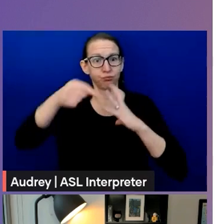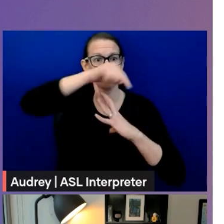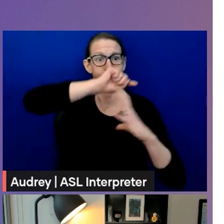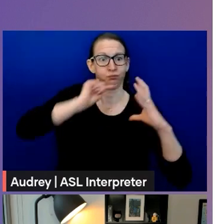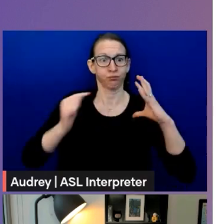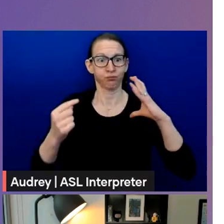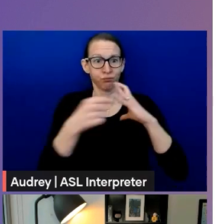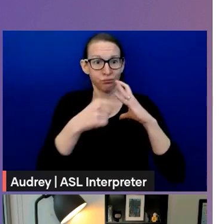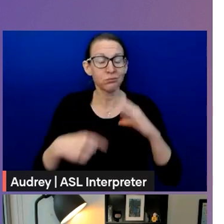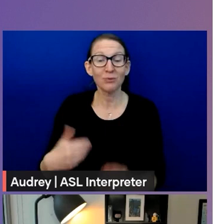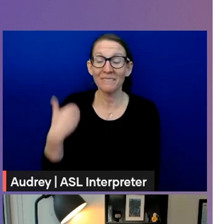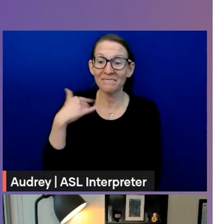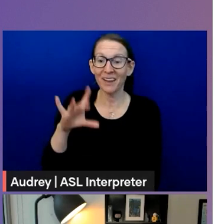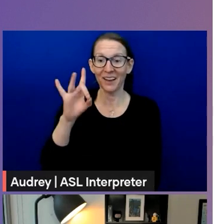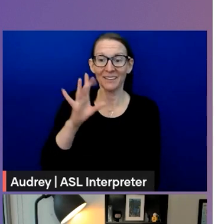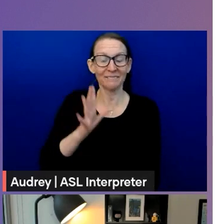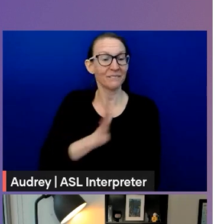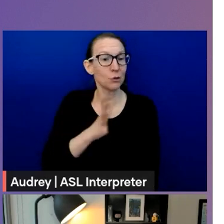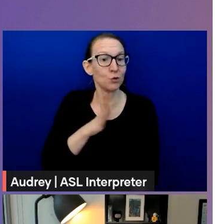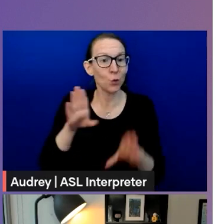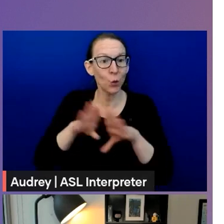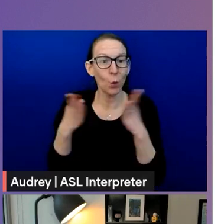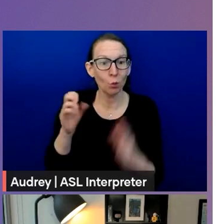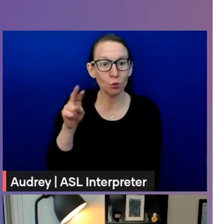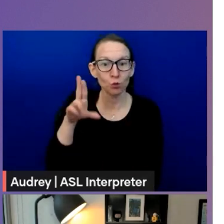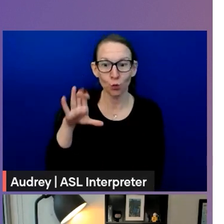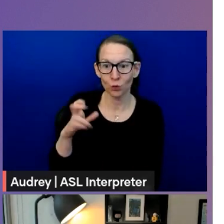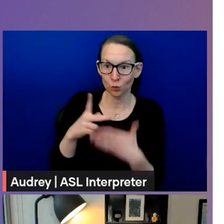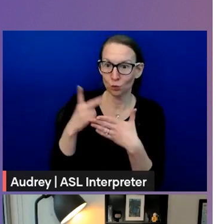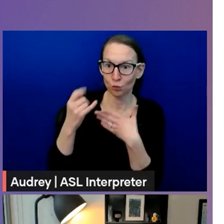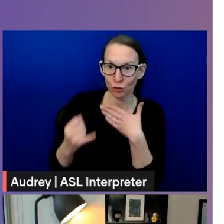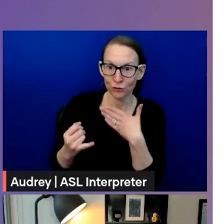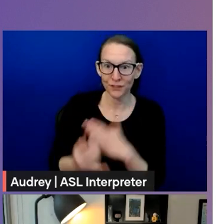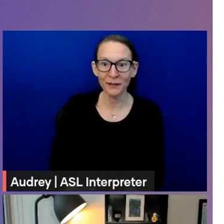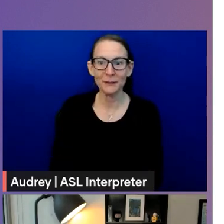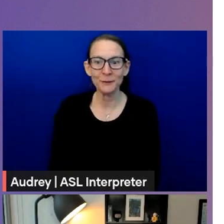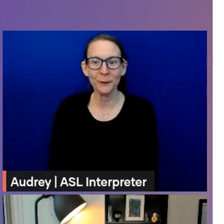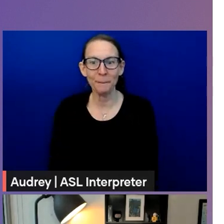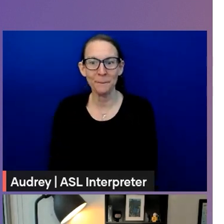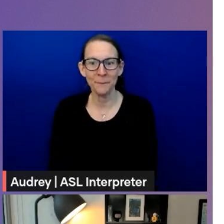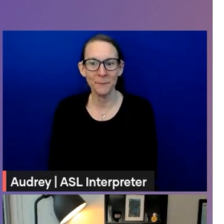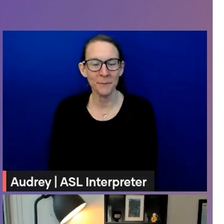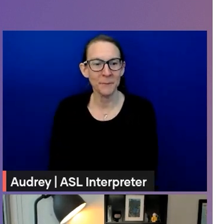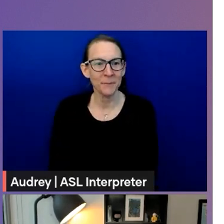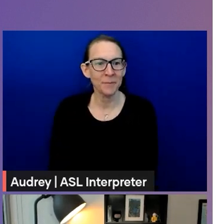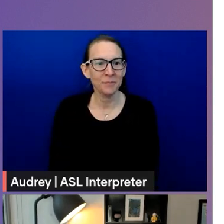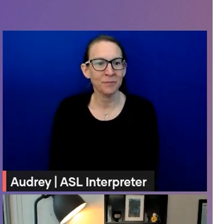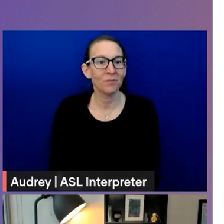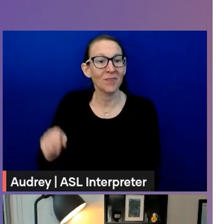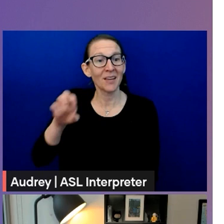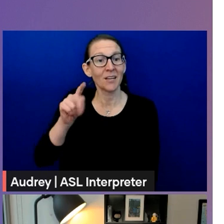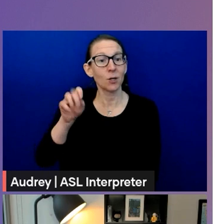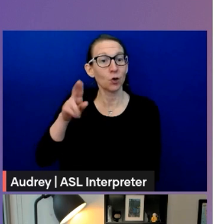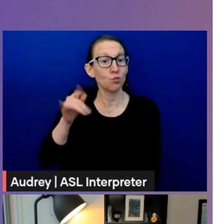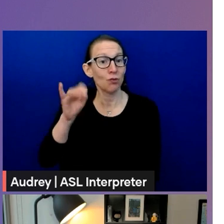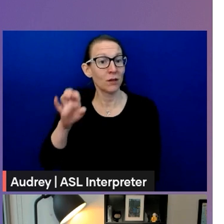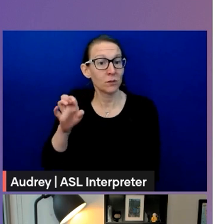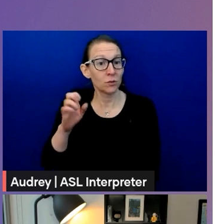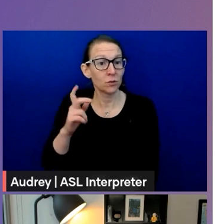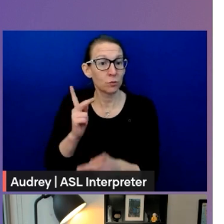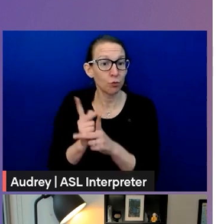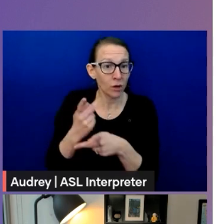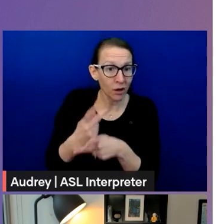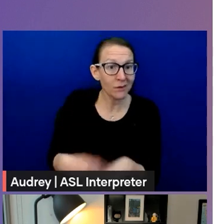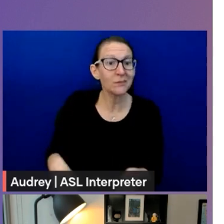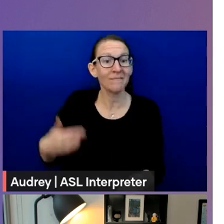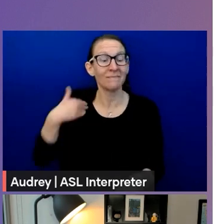8 official open source projects. We also have enterprise products. We also have a cloud platform. So